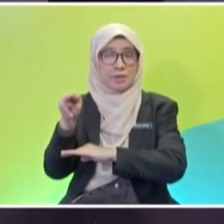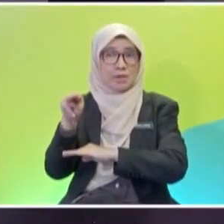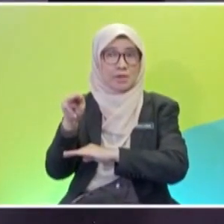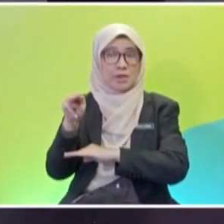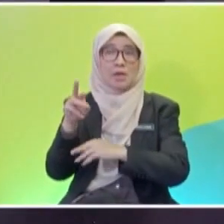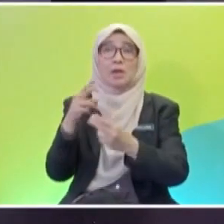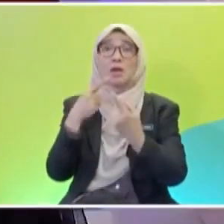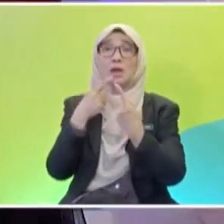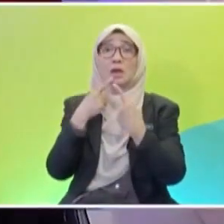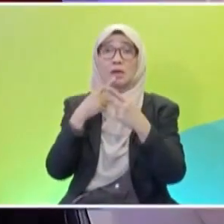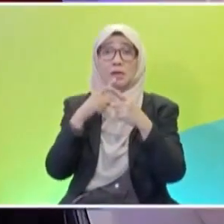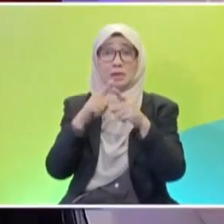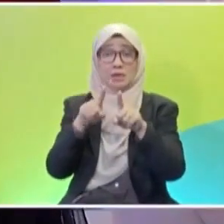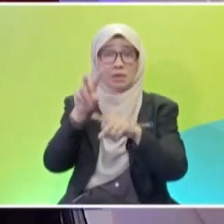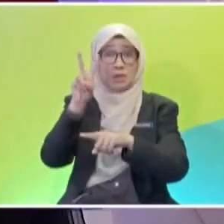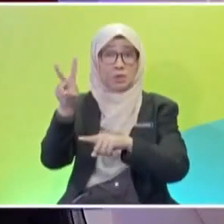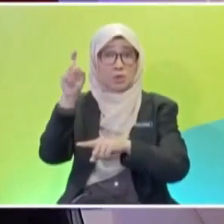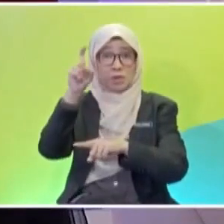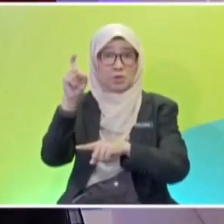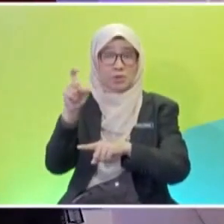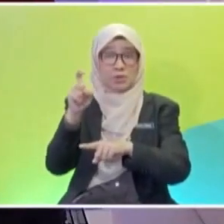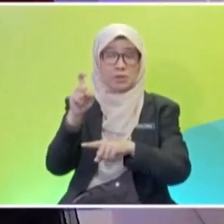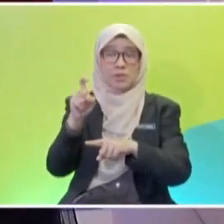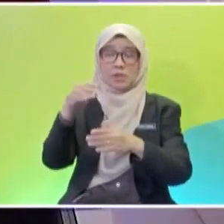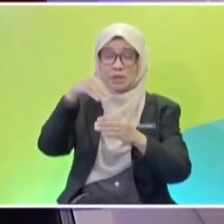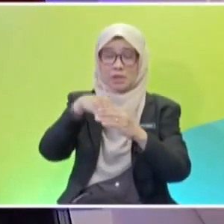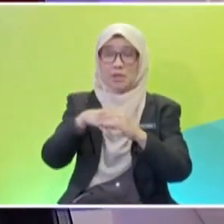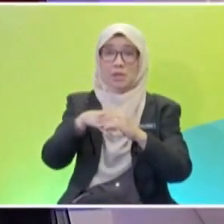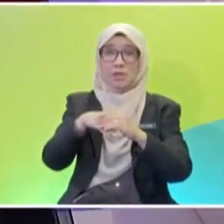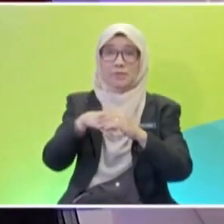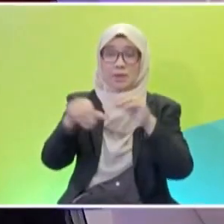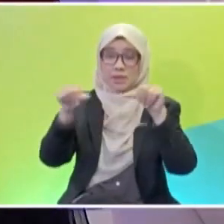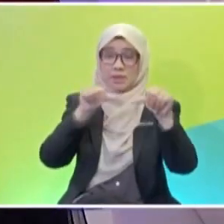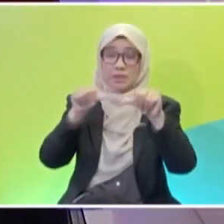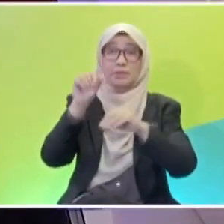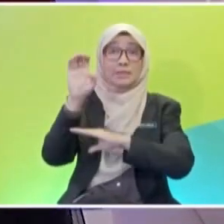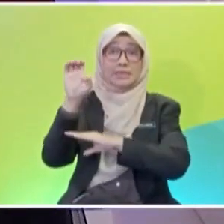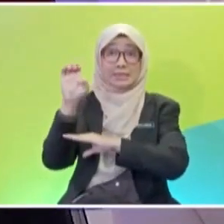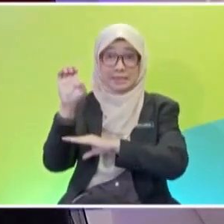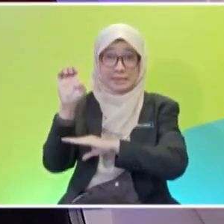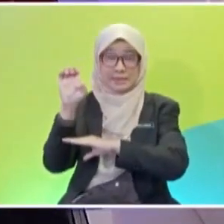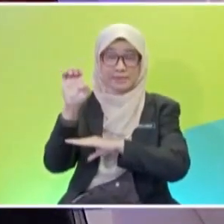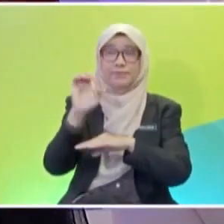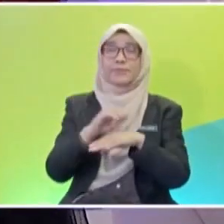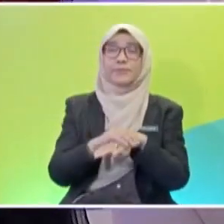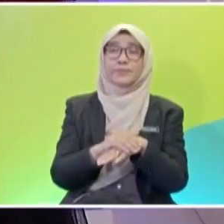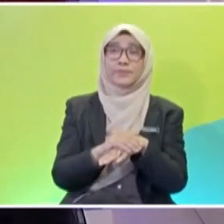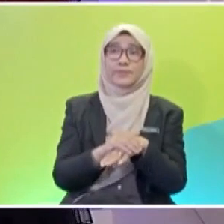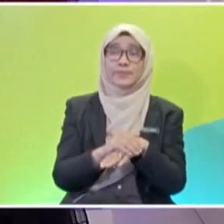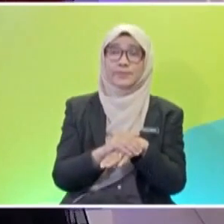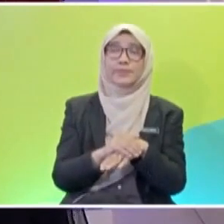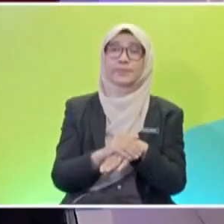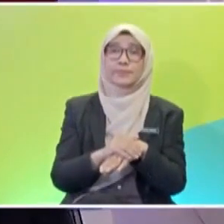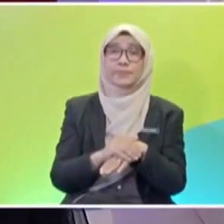respond to two questions, which is in Part E in your textbook, Activity E. If you look at your textbook on page